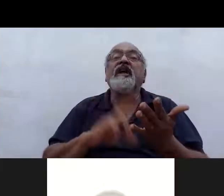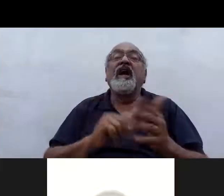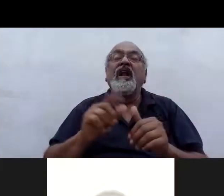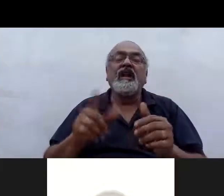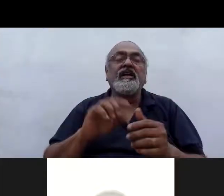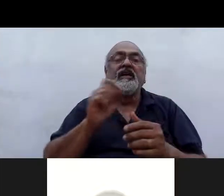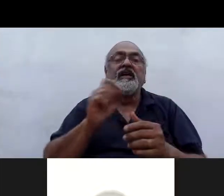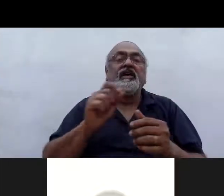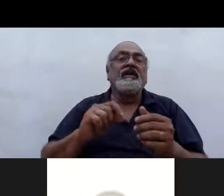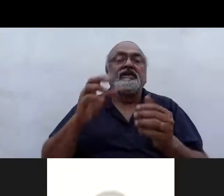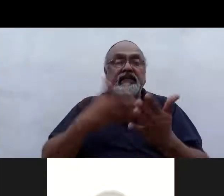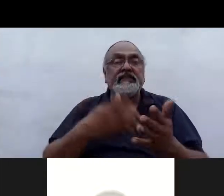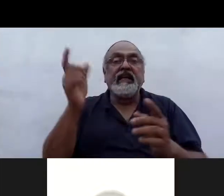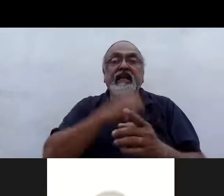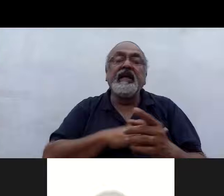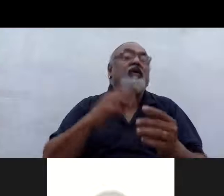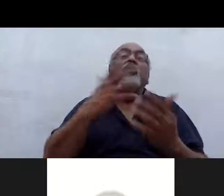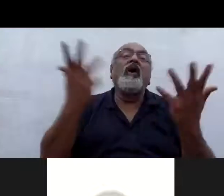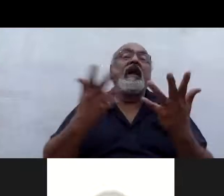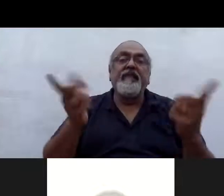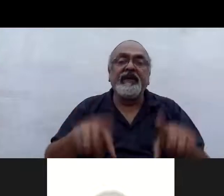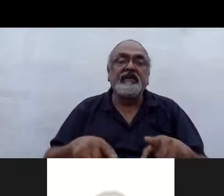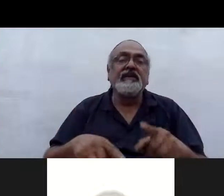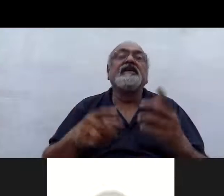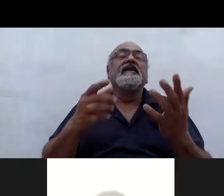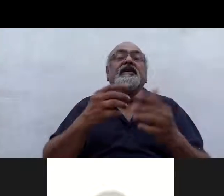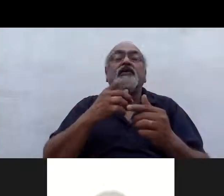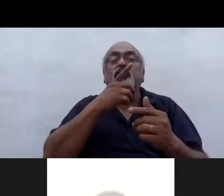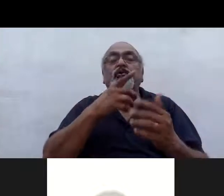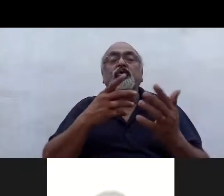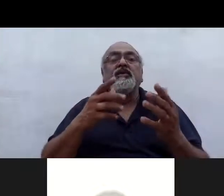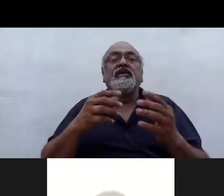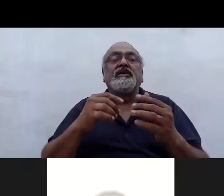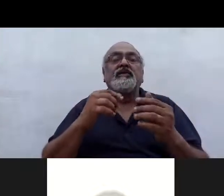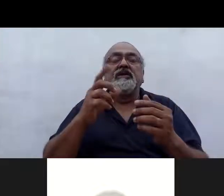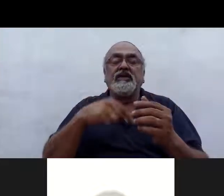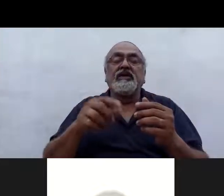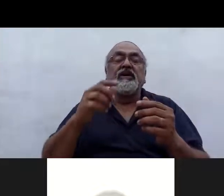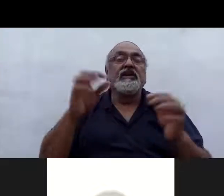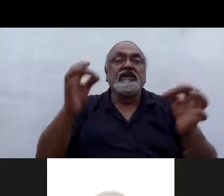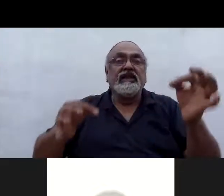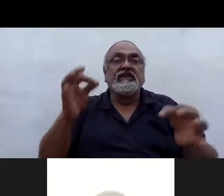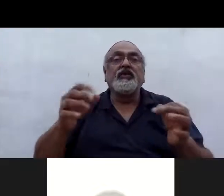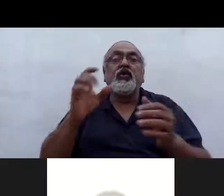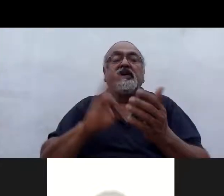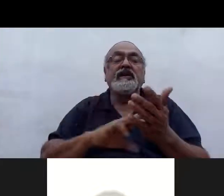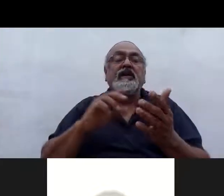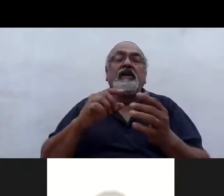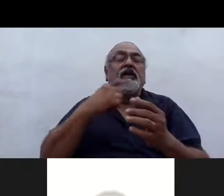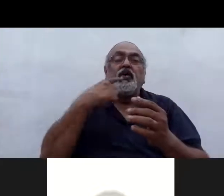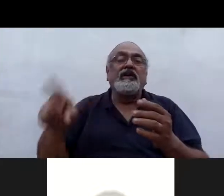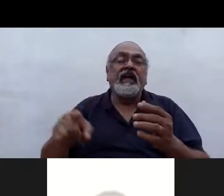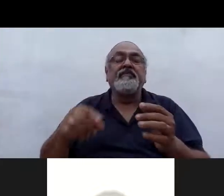Kamra tweeted on so-and-so date, and then what happened? He was tried for contempt. You will write what happened,